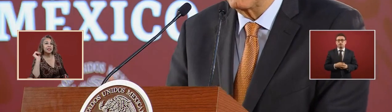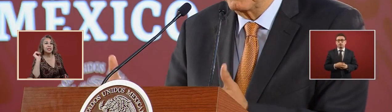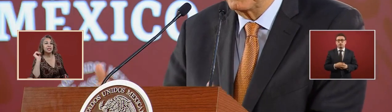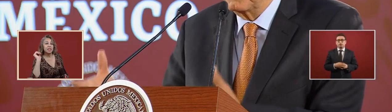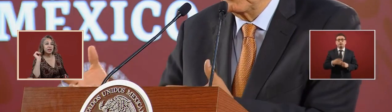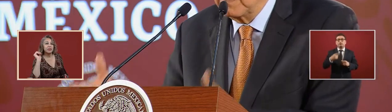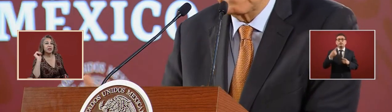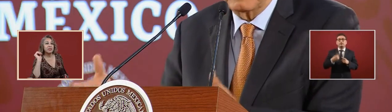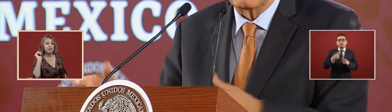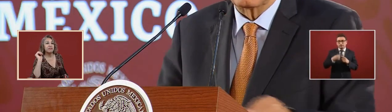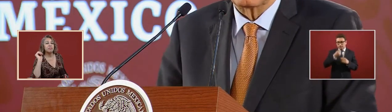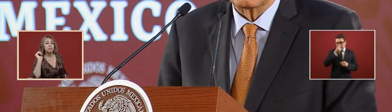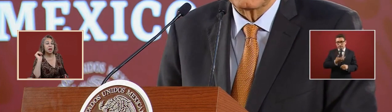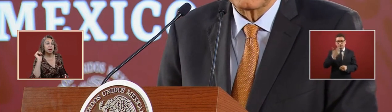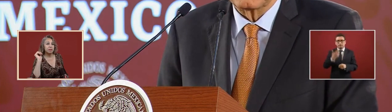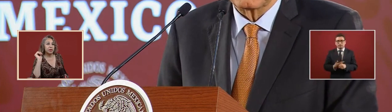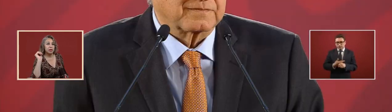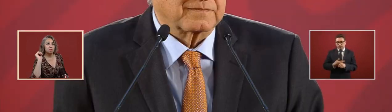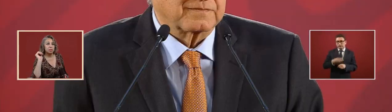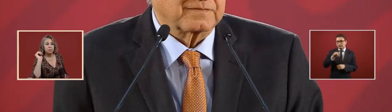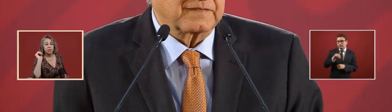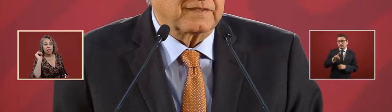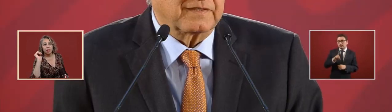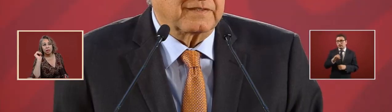secretario is the secretary of